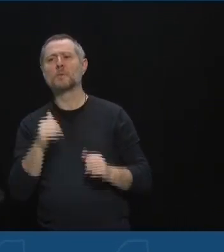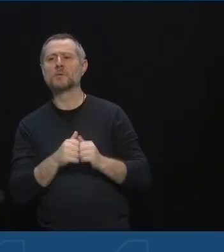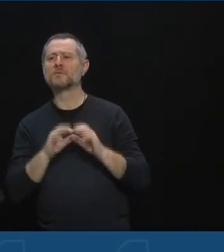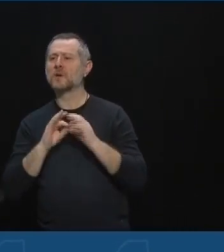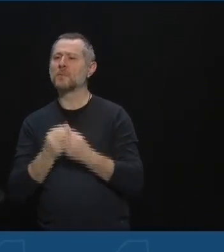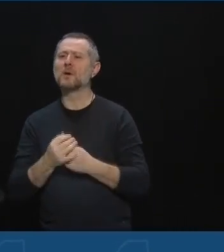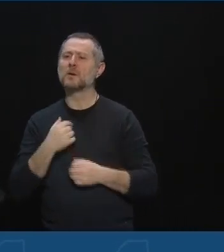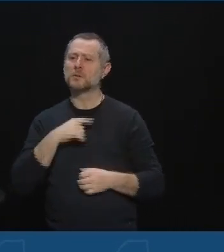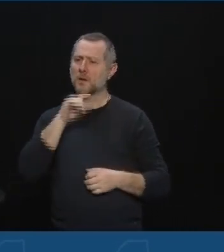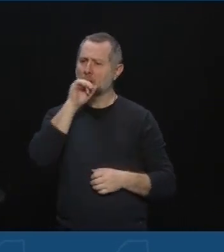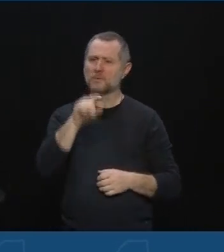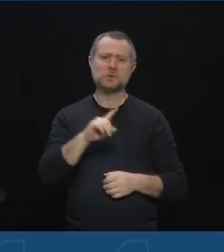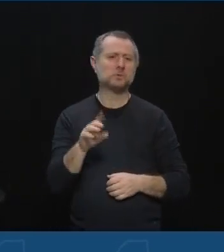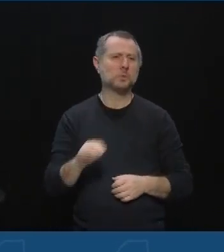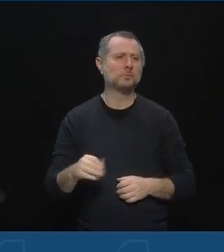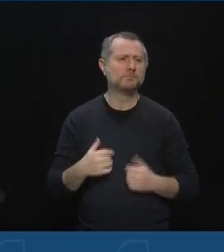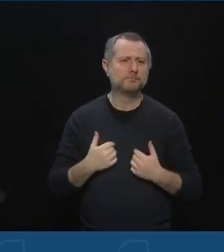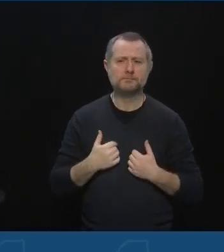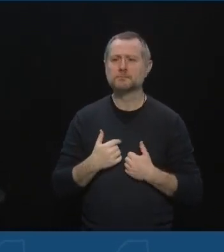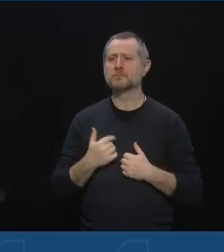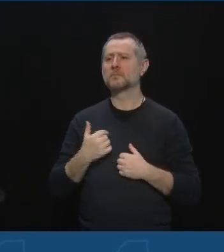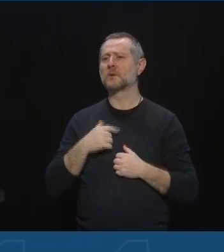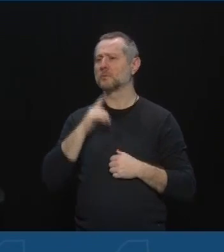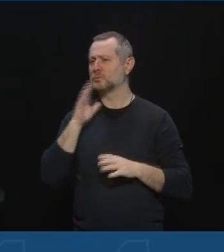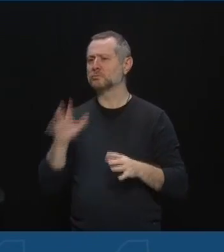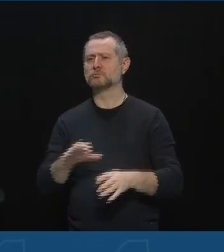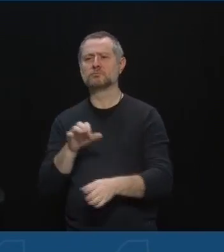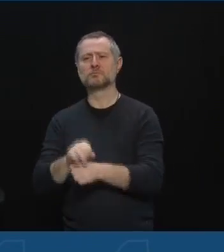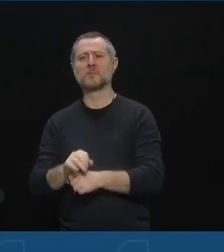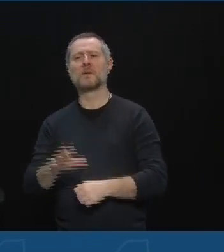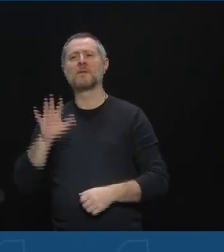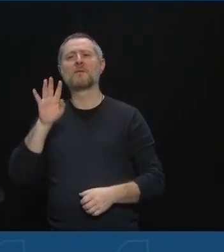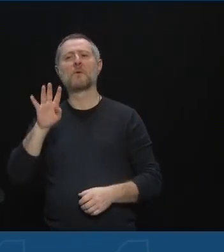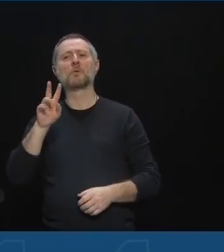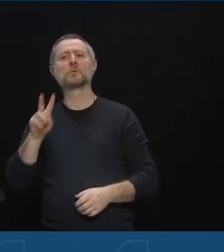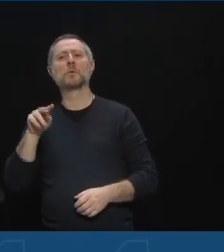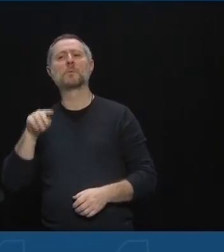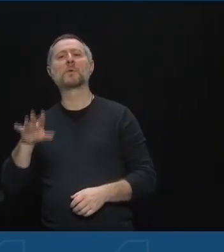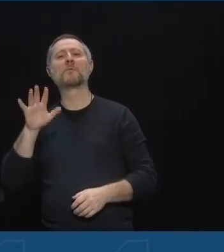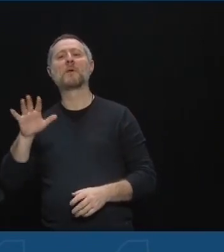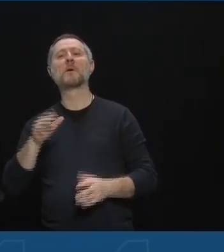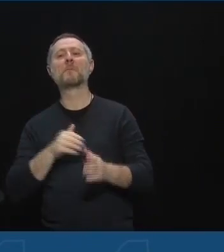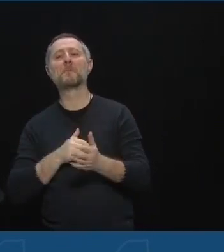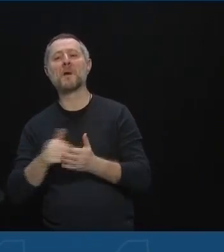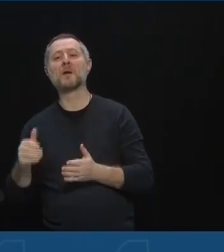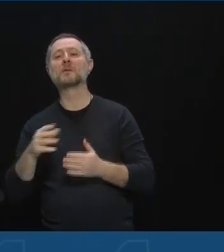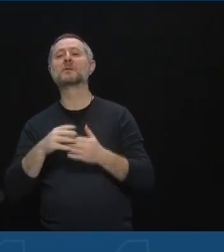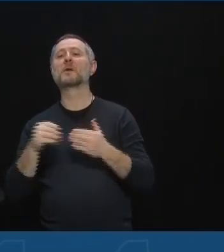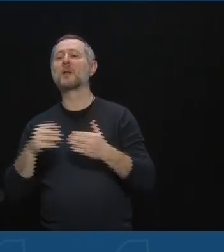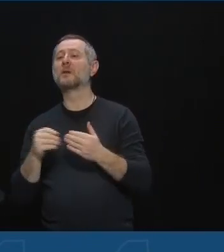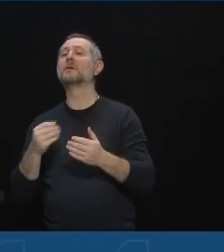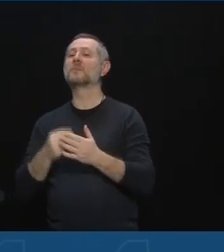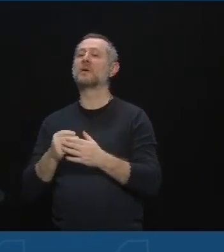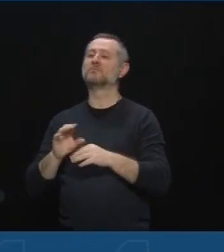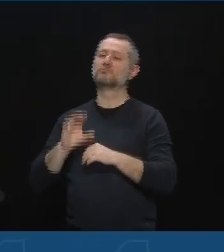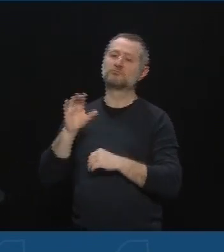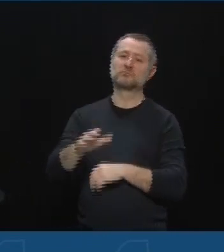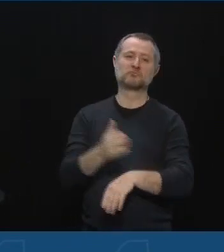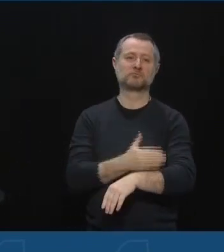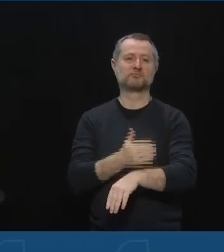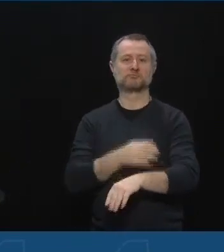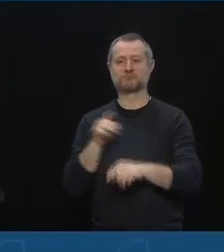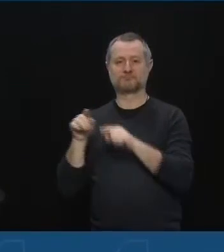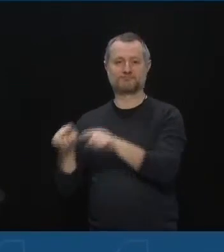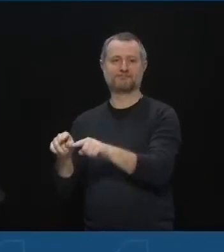So we are going to allocate an additional $42.5 million to fully implement the visitor